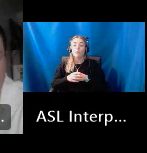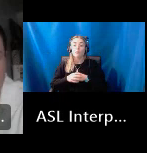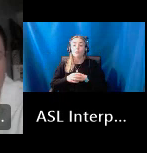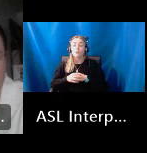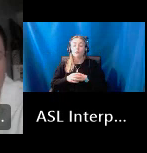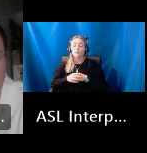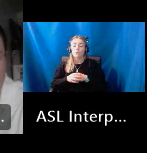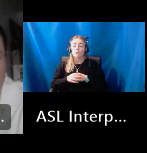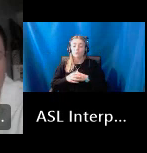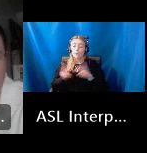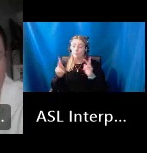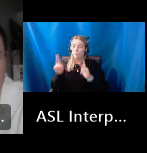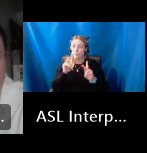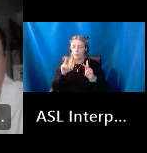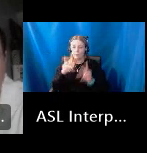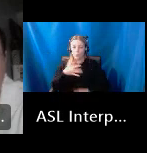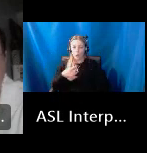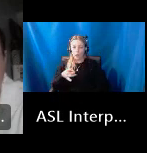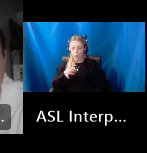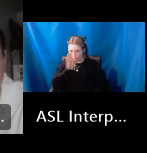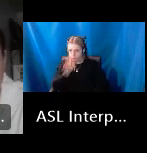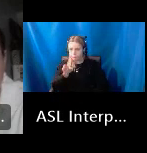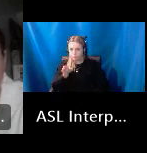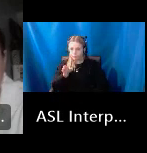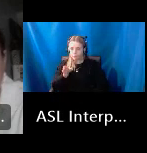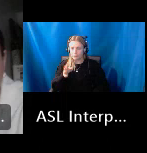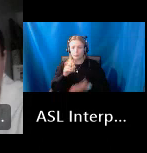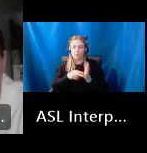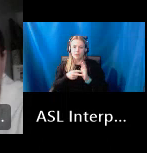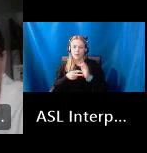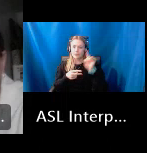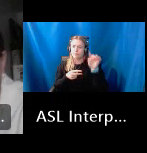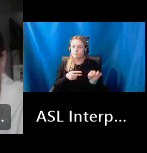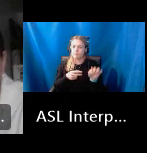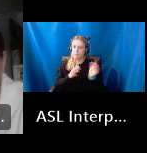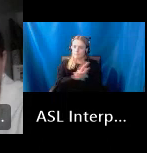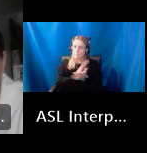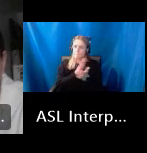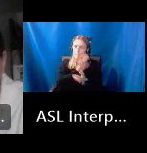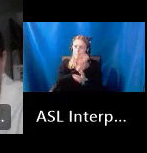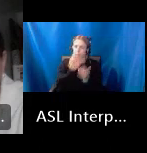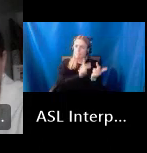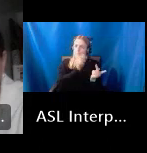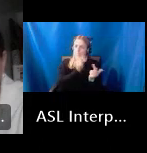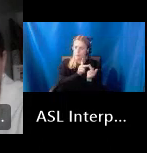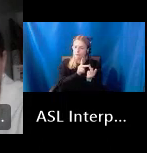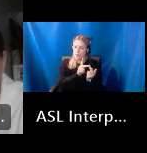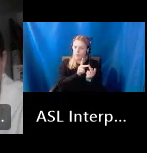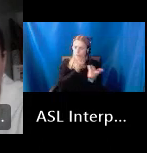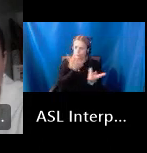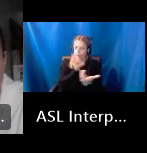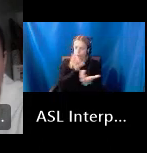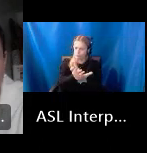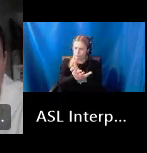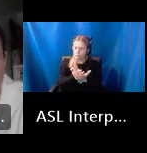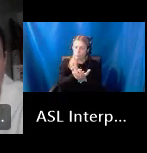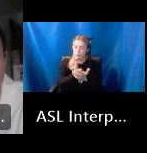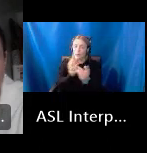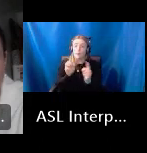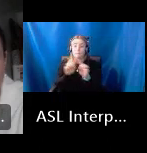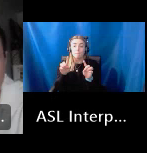go from point A to point Z, this is perfect for you. But the catch is putting it all together in